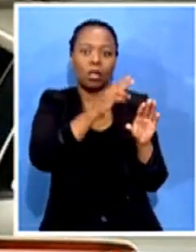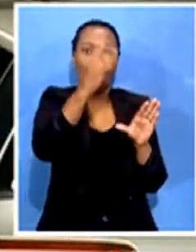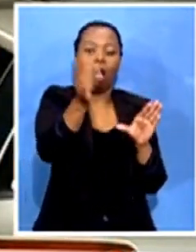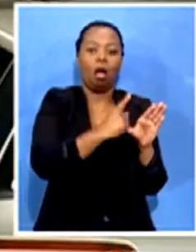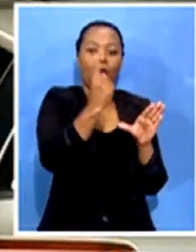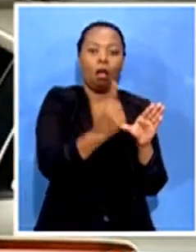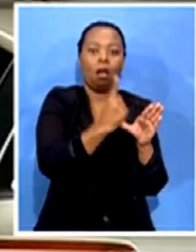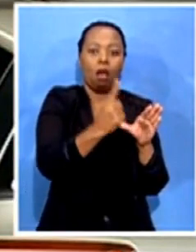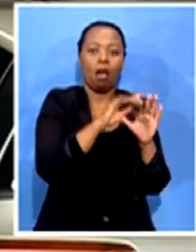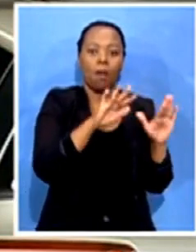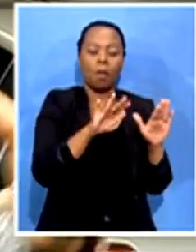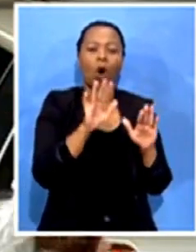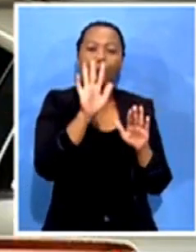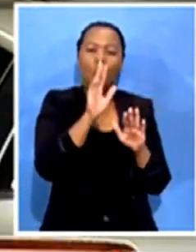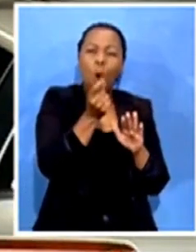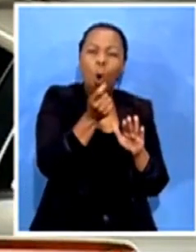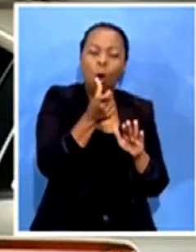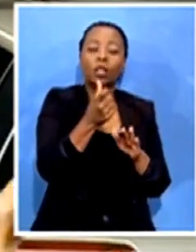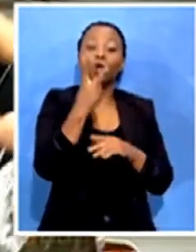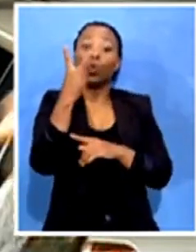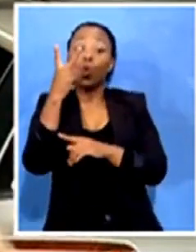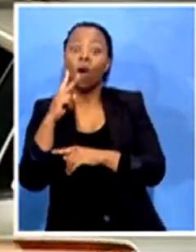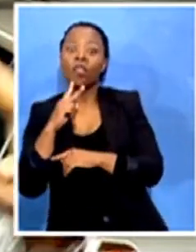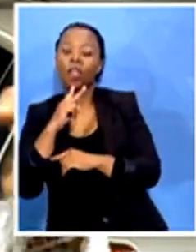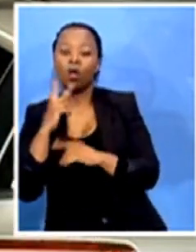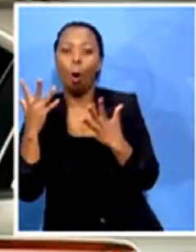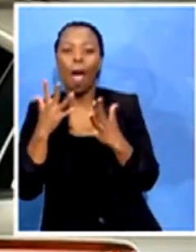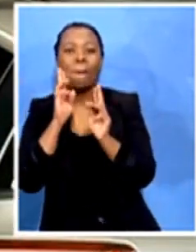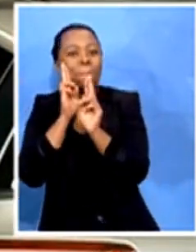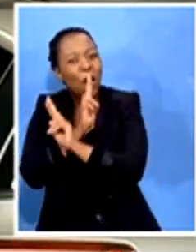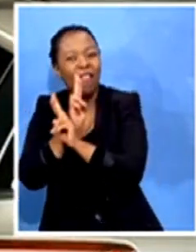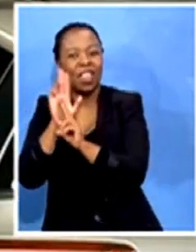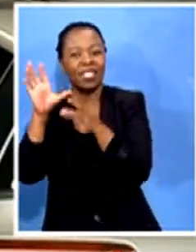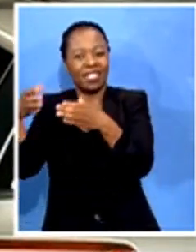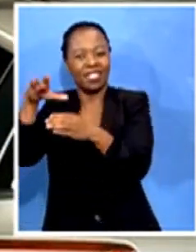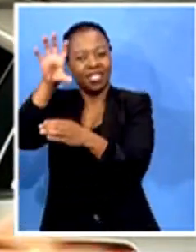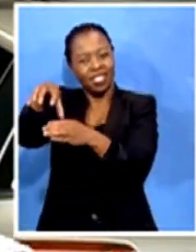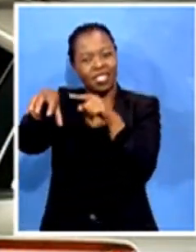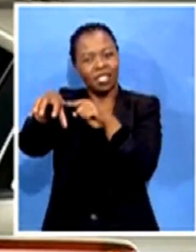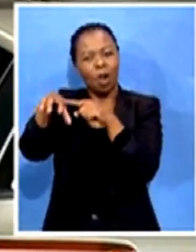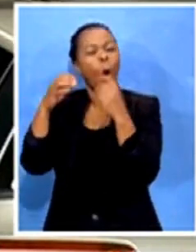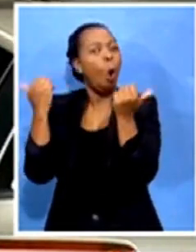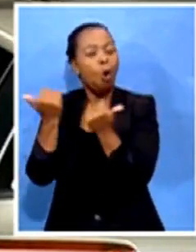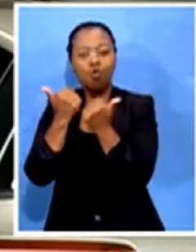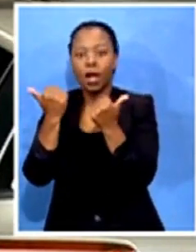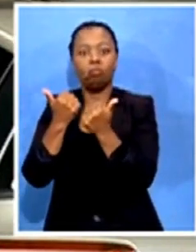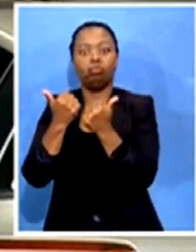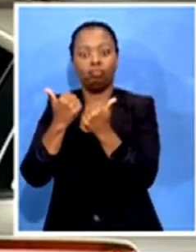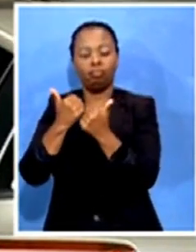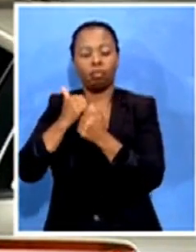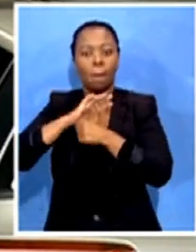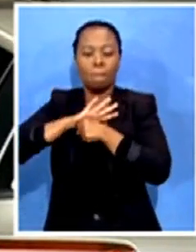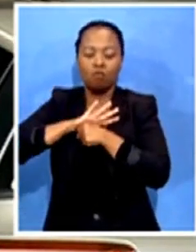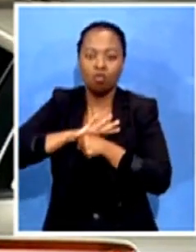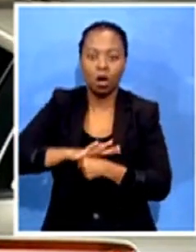in private hospitals. The private hospitals were already feeling the pressure. Just from the beginning of this week, they